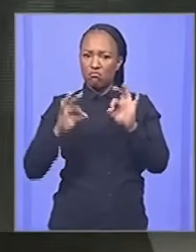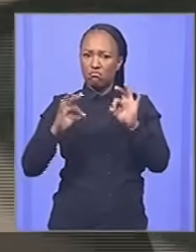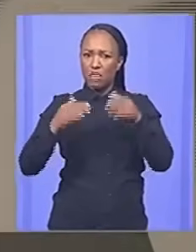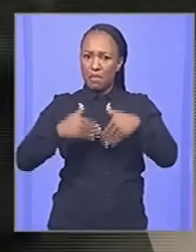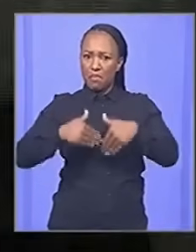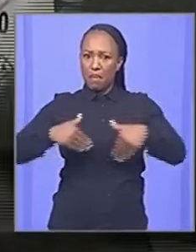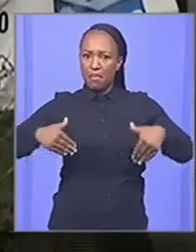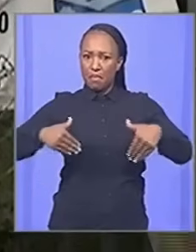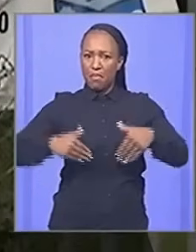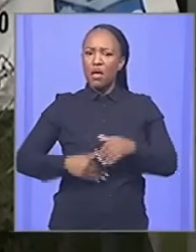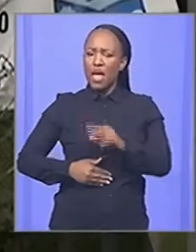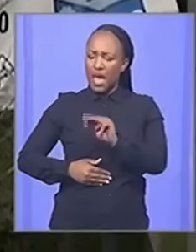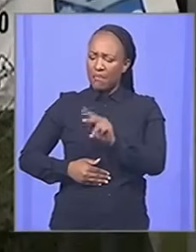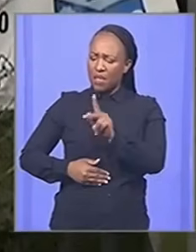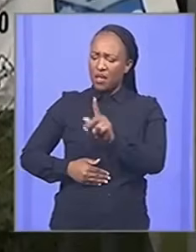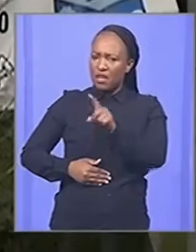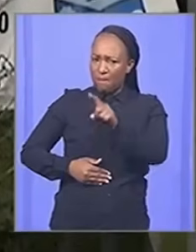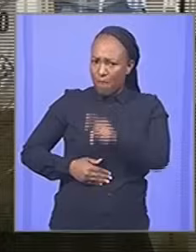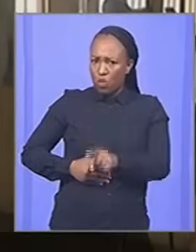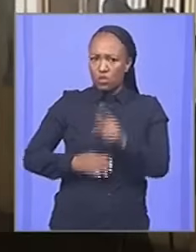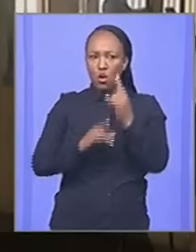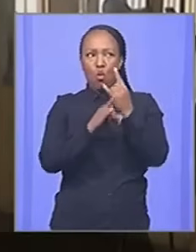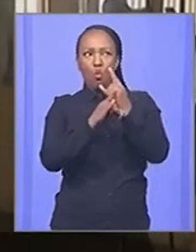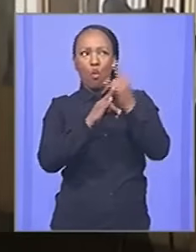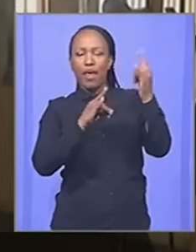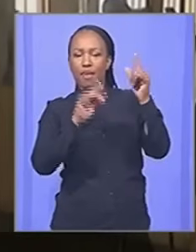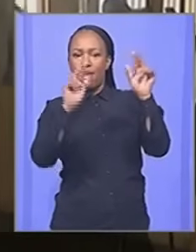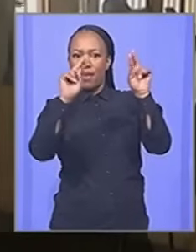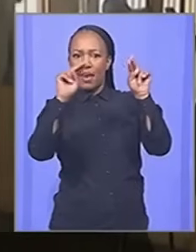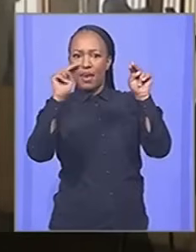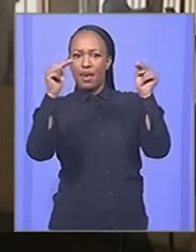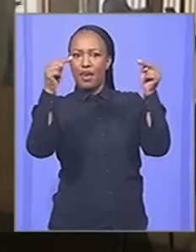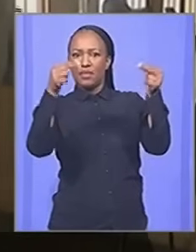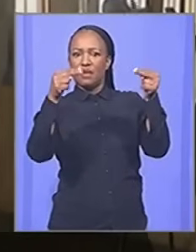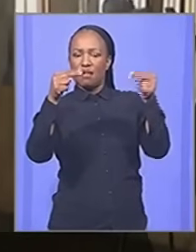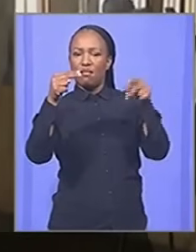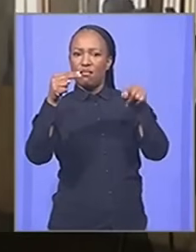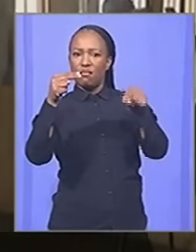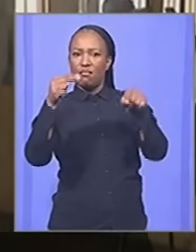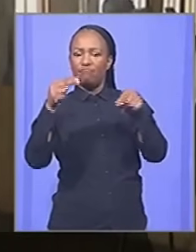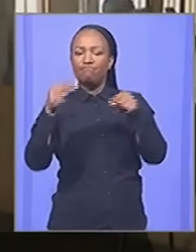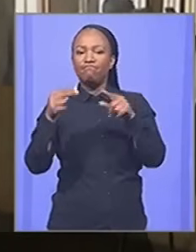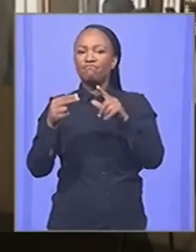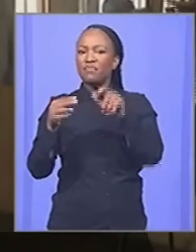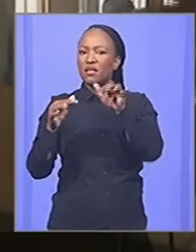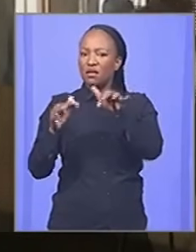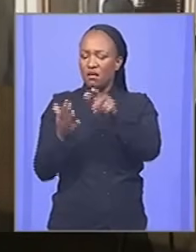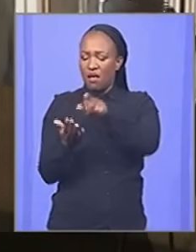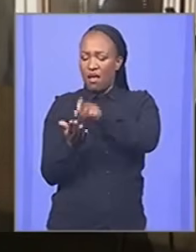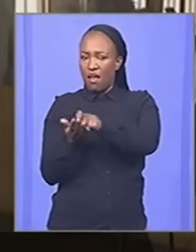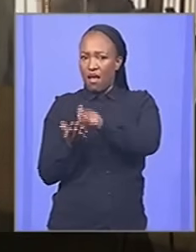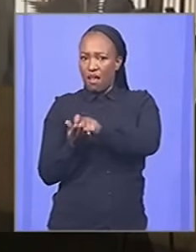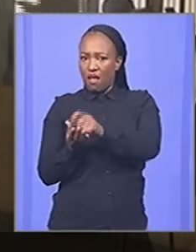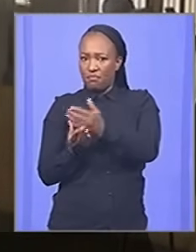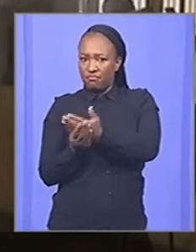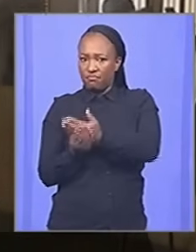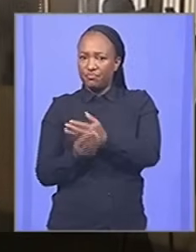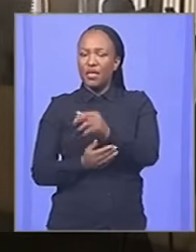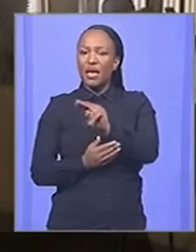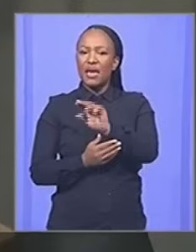nka bo thupile dikgetho tša bosetšhaba ka sengwalong sa boikano goba affidavit yeo e ngwadilego ke mogokaganyi wa mokgatlo Nathi